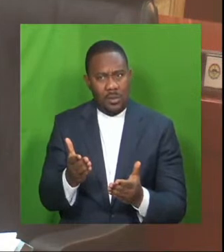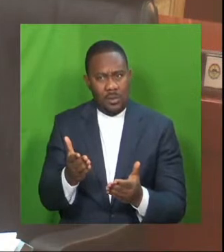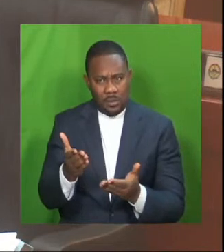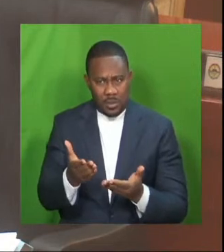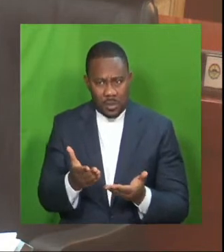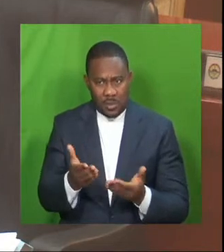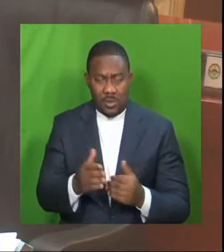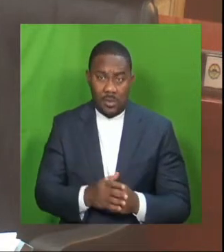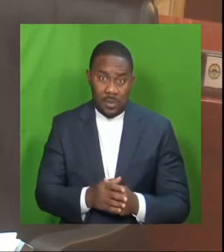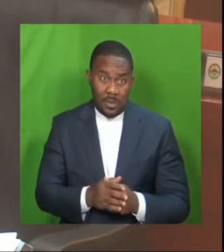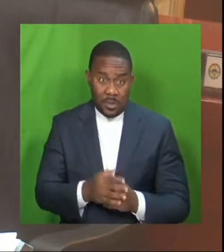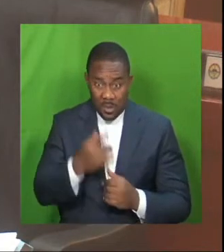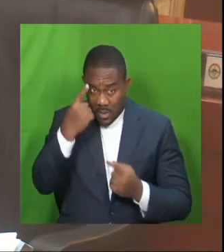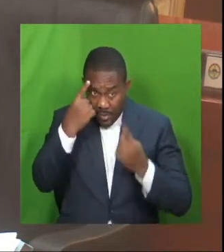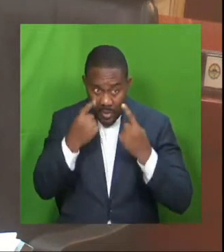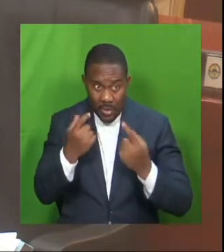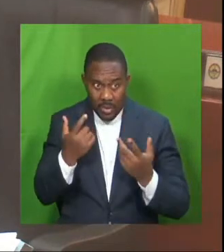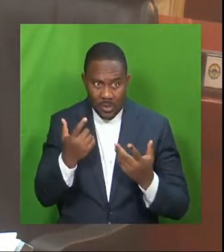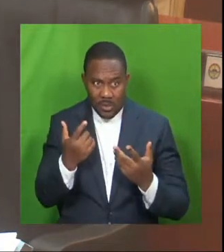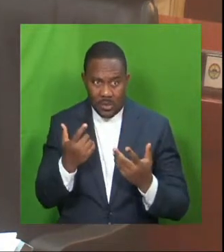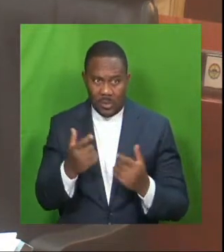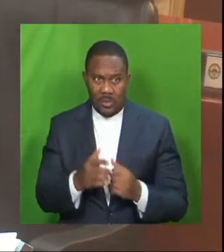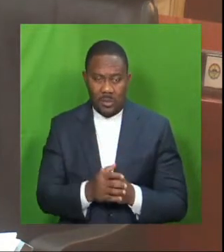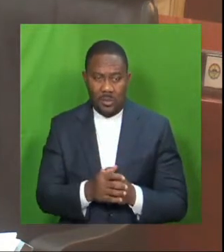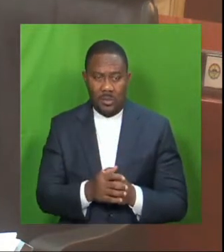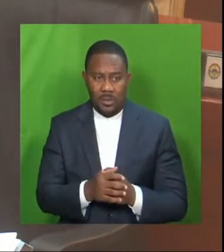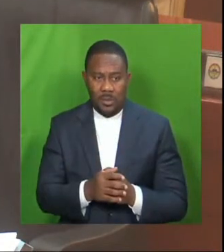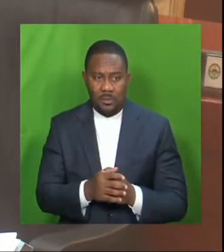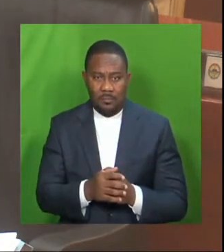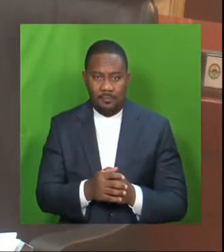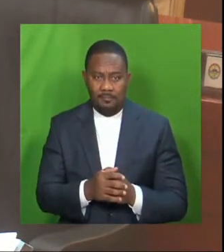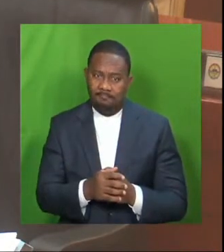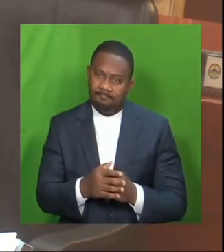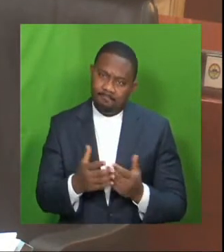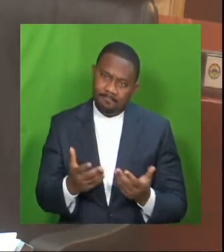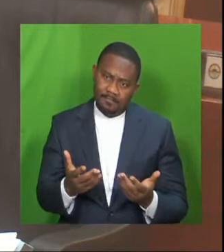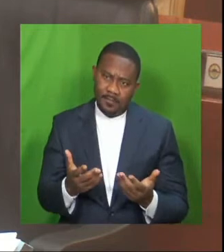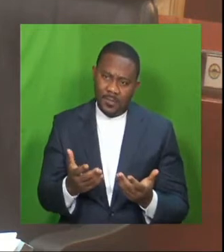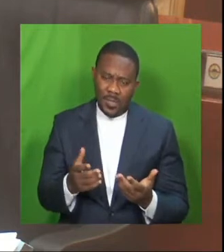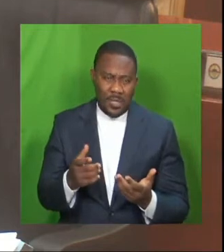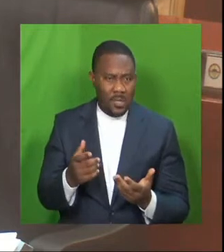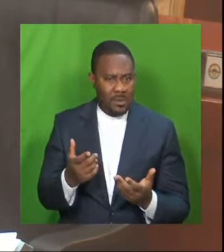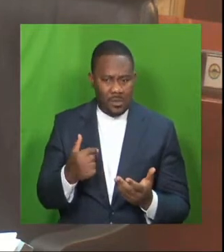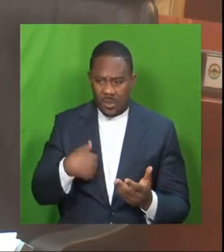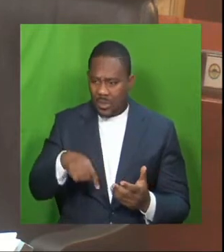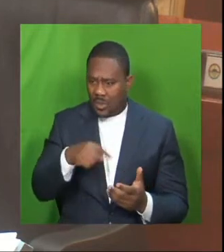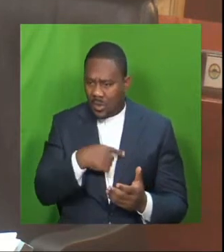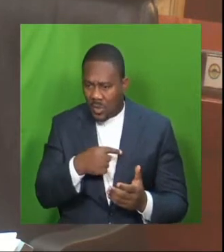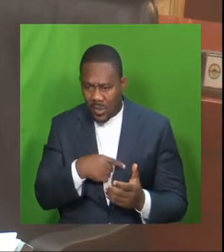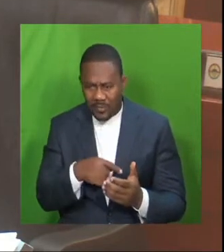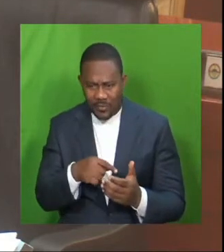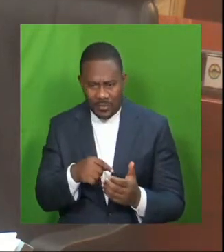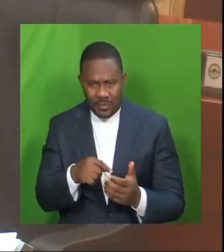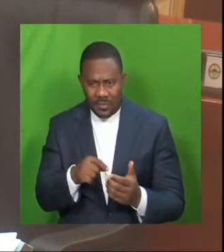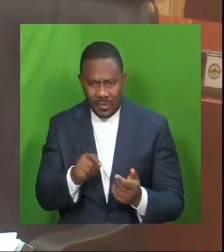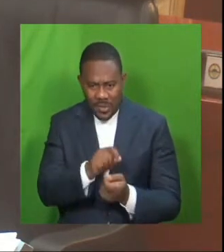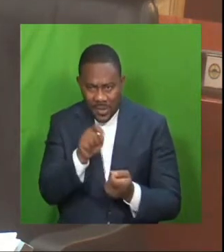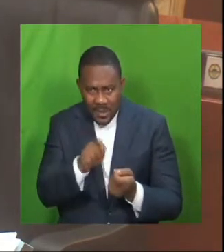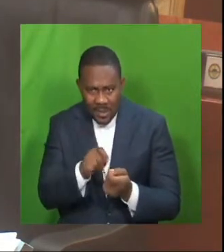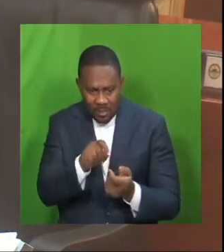these matters there are no precedents, and so if you